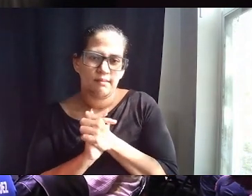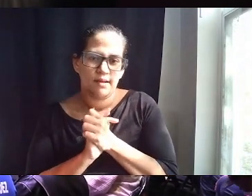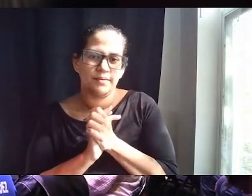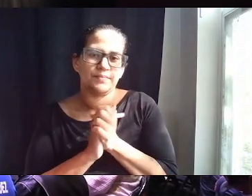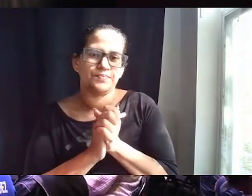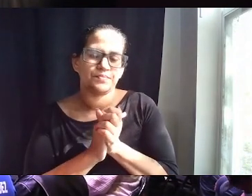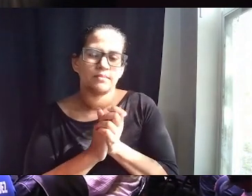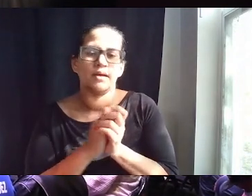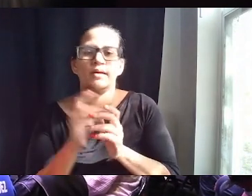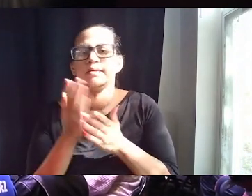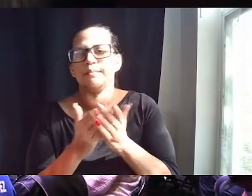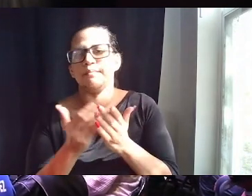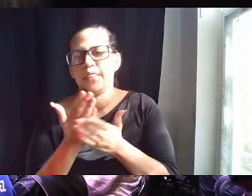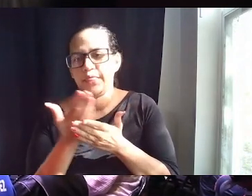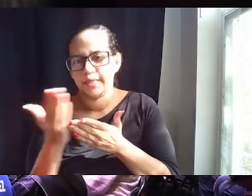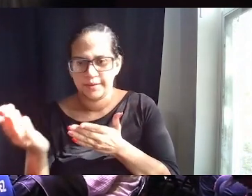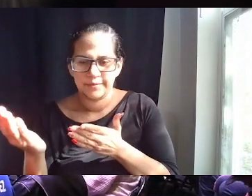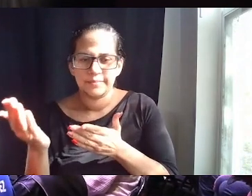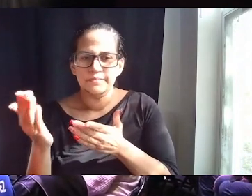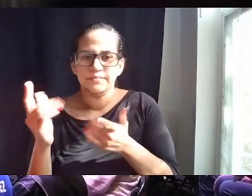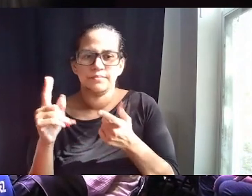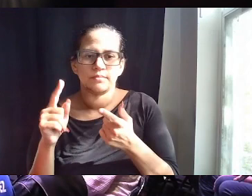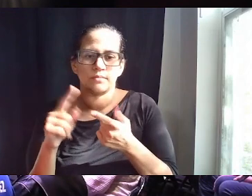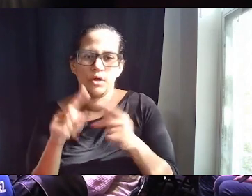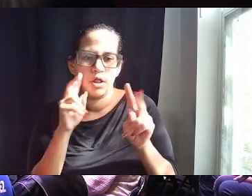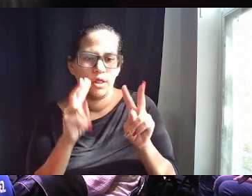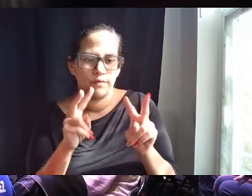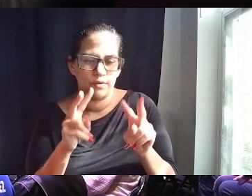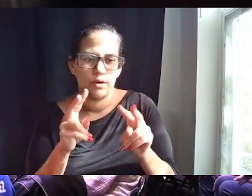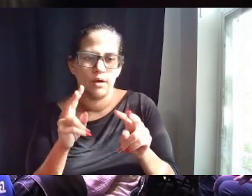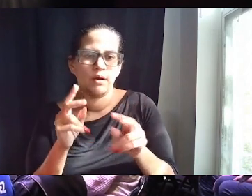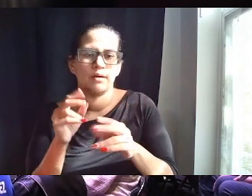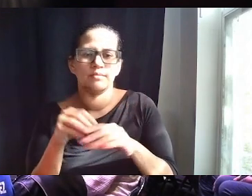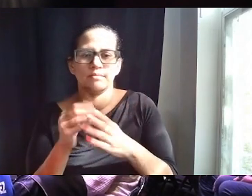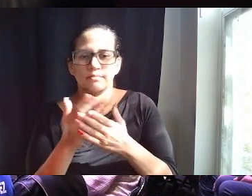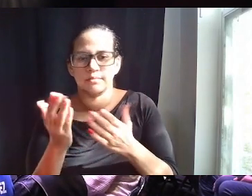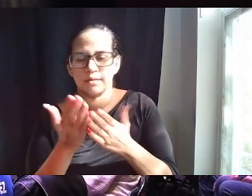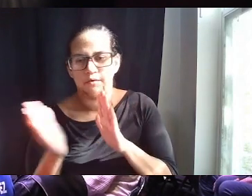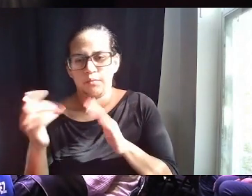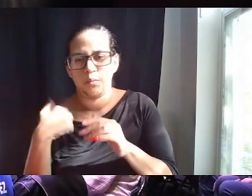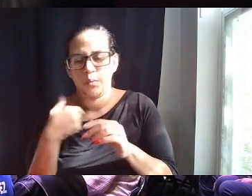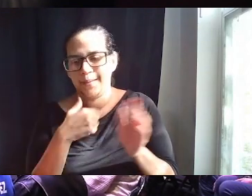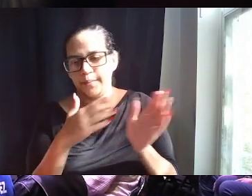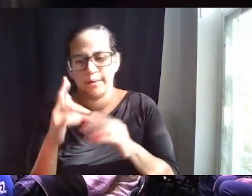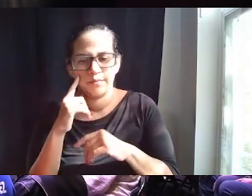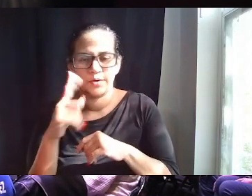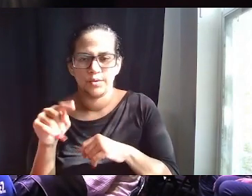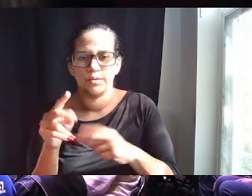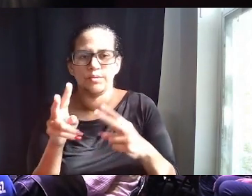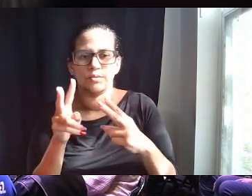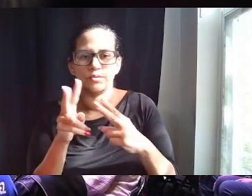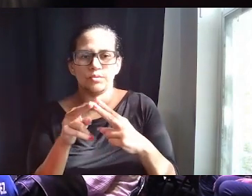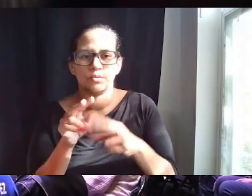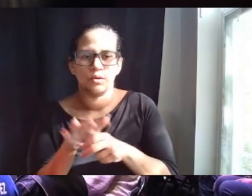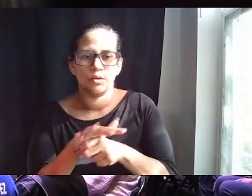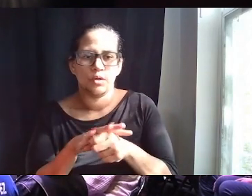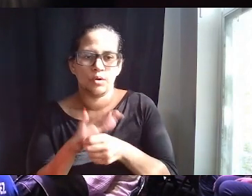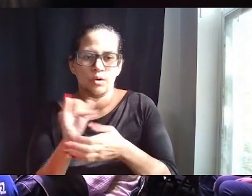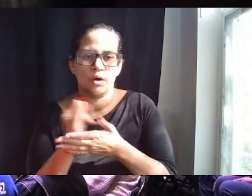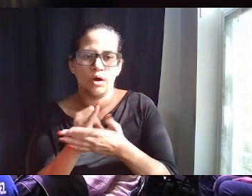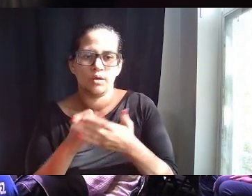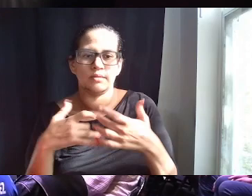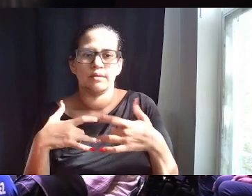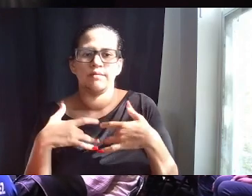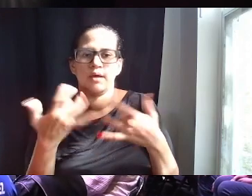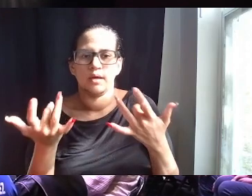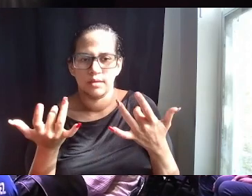things look for in terms of stuff that we prepared for you are two local artist events.